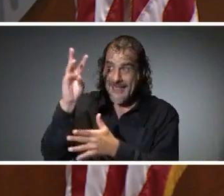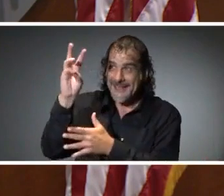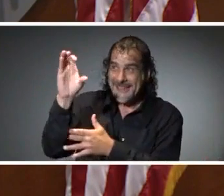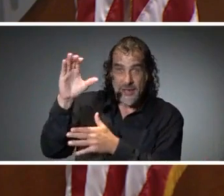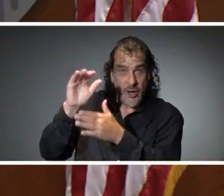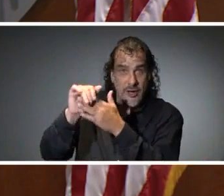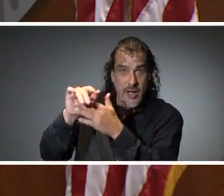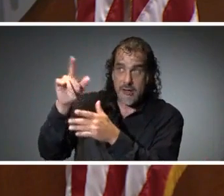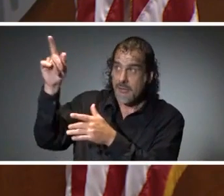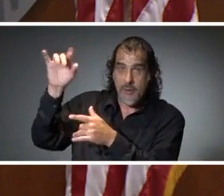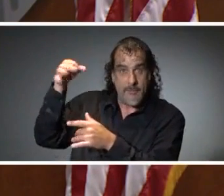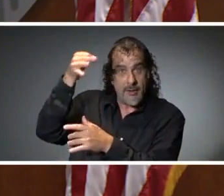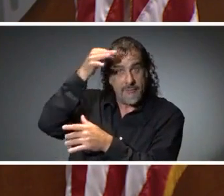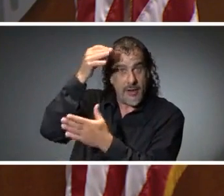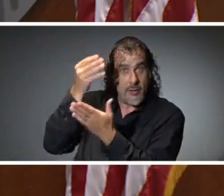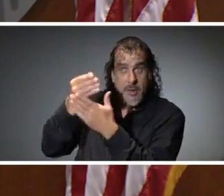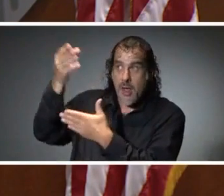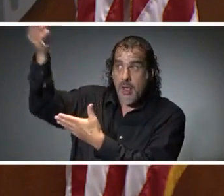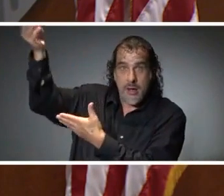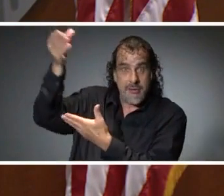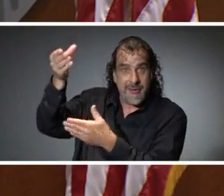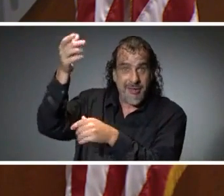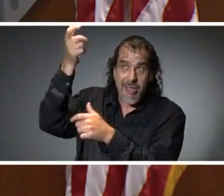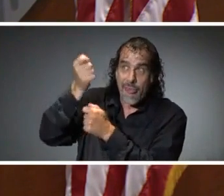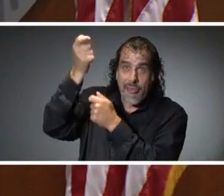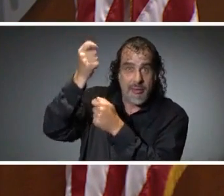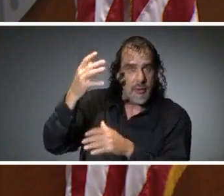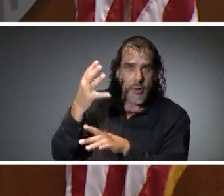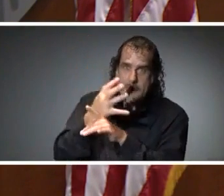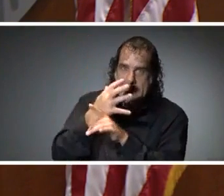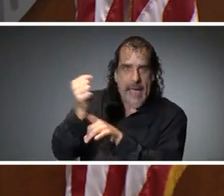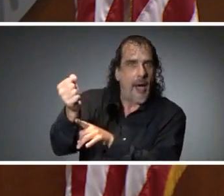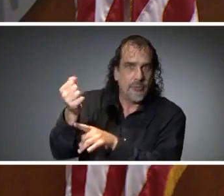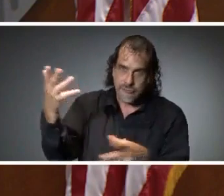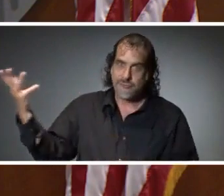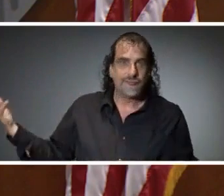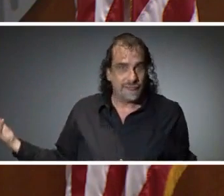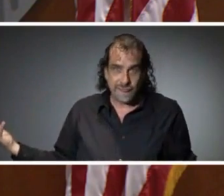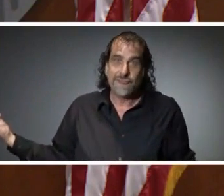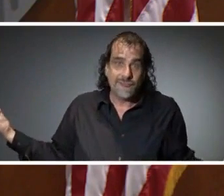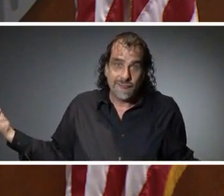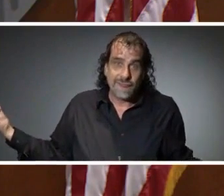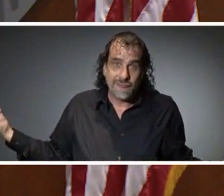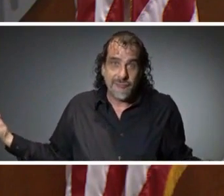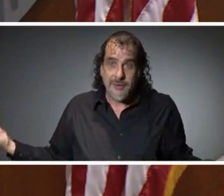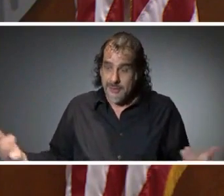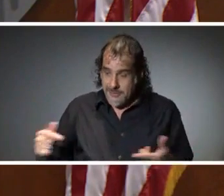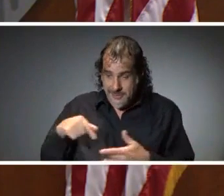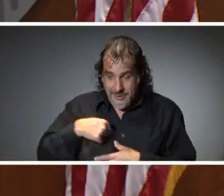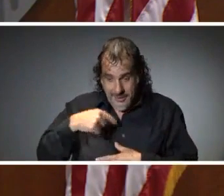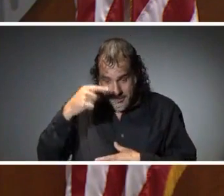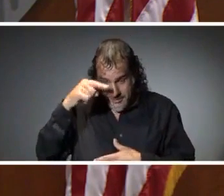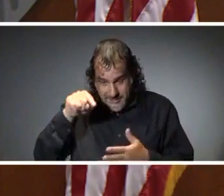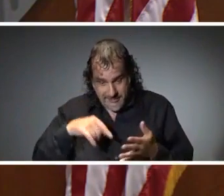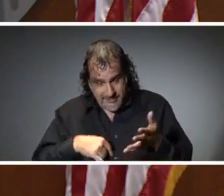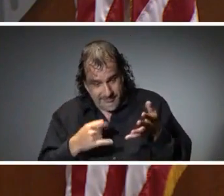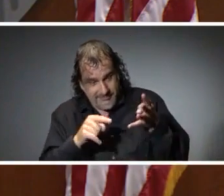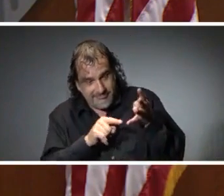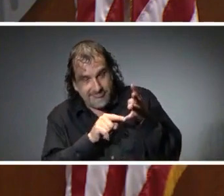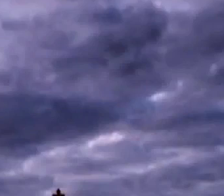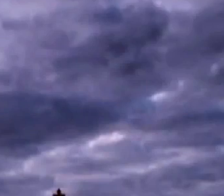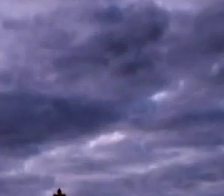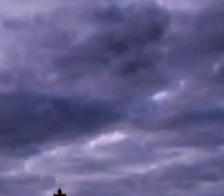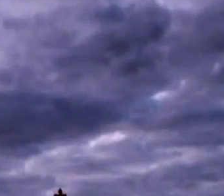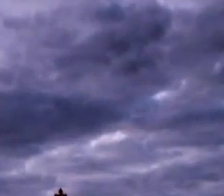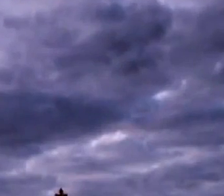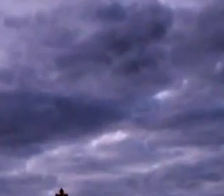$600 of pandemic unemployment assistance was going to run out. And I believe that we are certainly at the point at the end of that